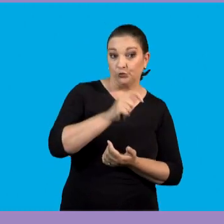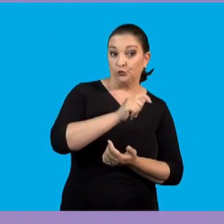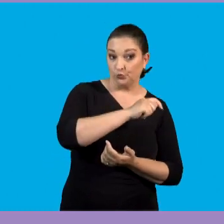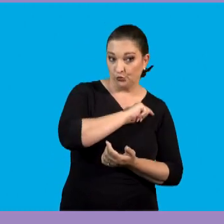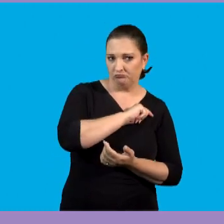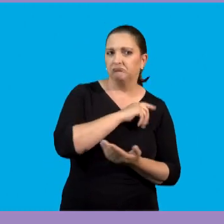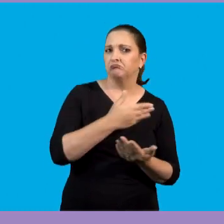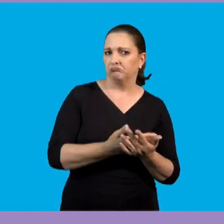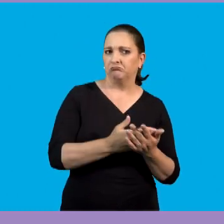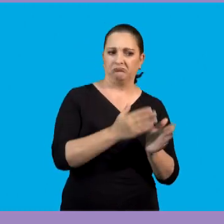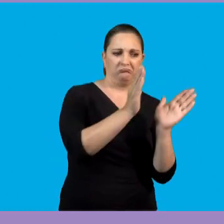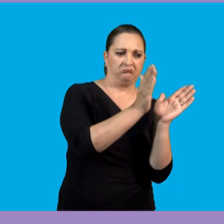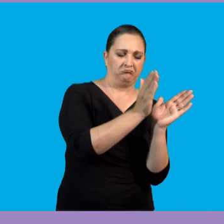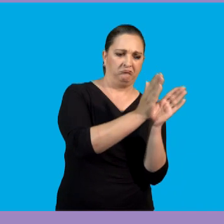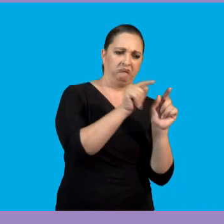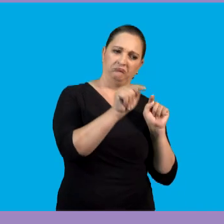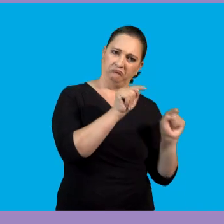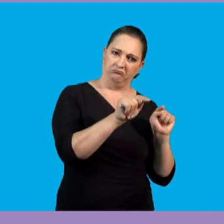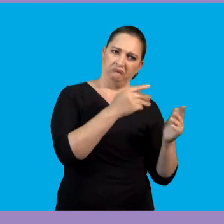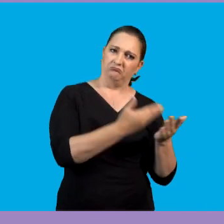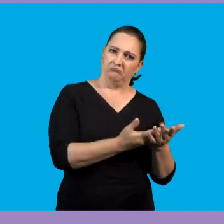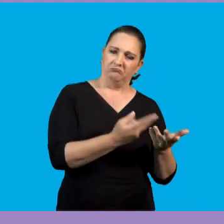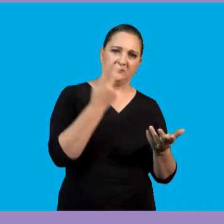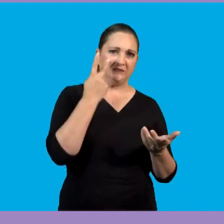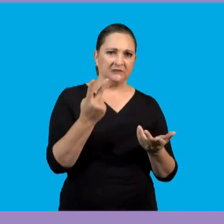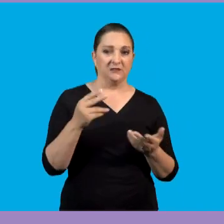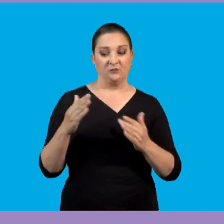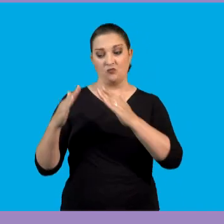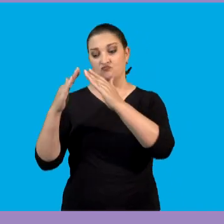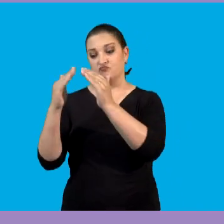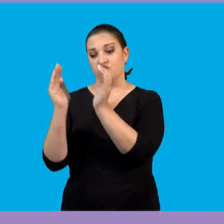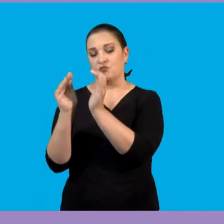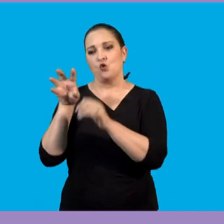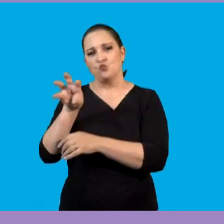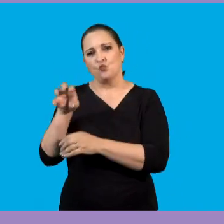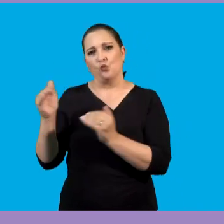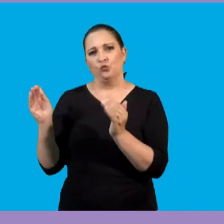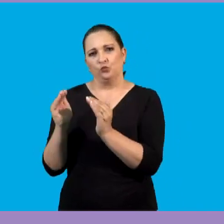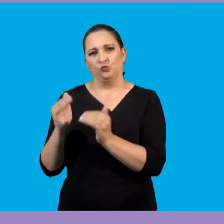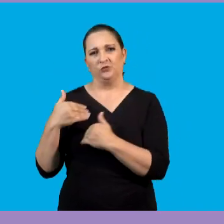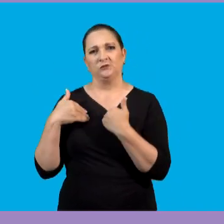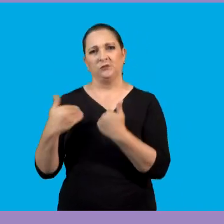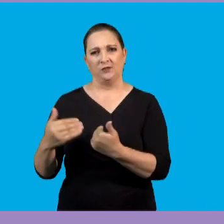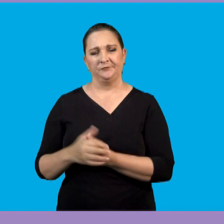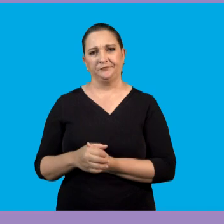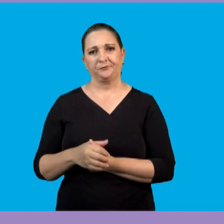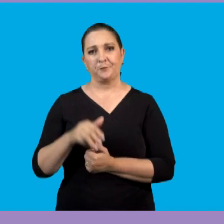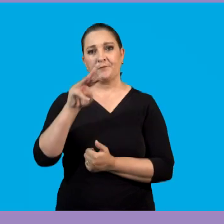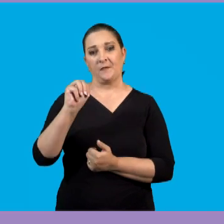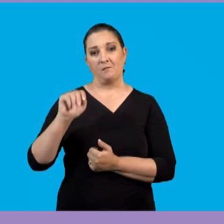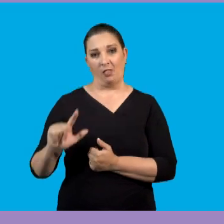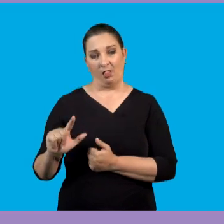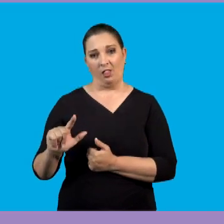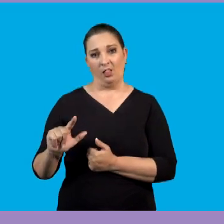by taking another pair of sides. We can even start with the smaller triangle, and let us take ML,